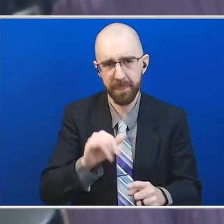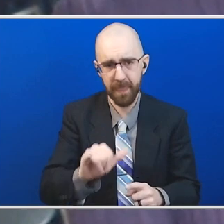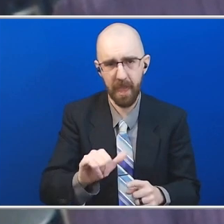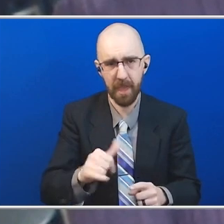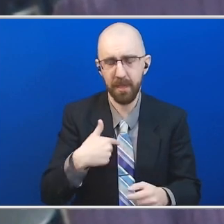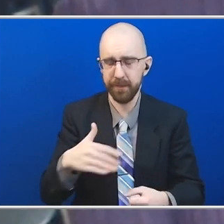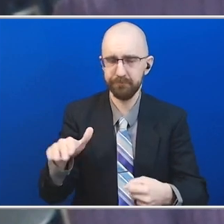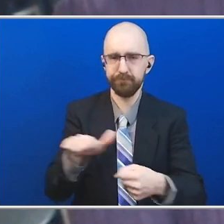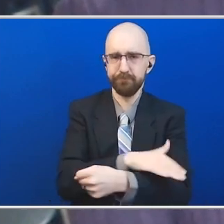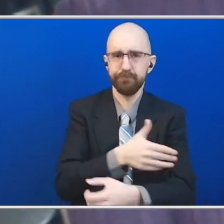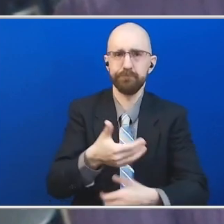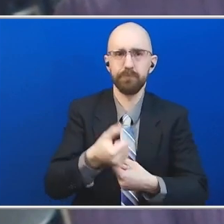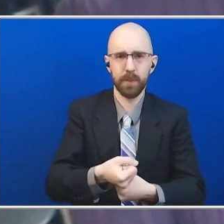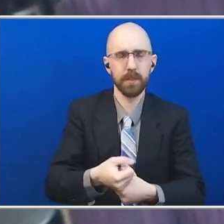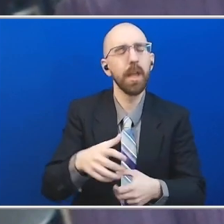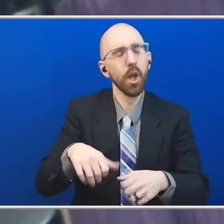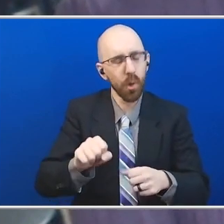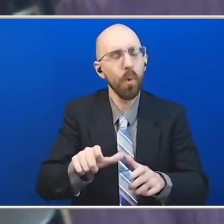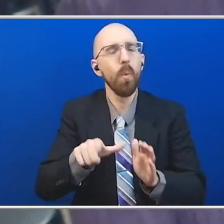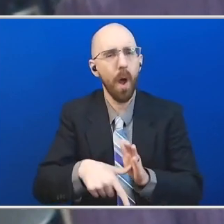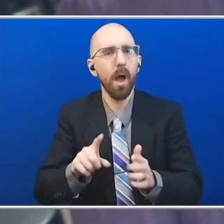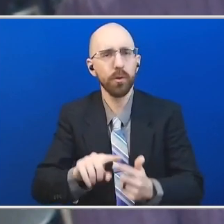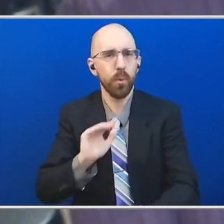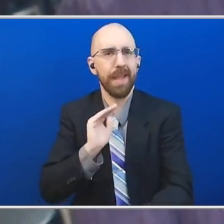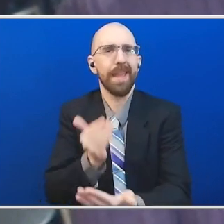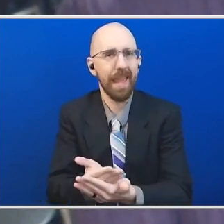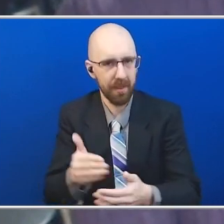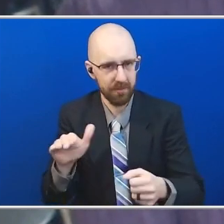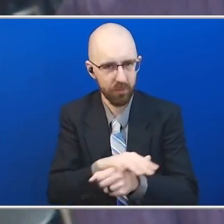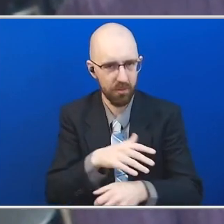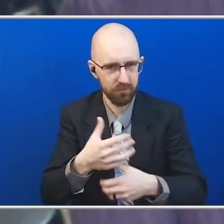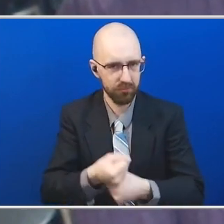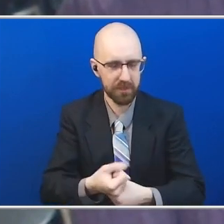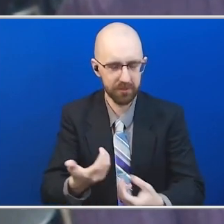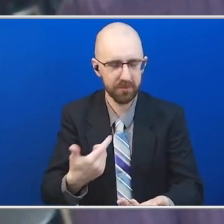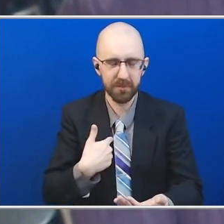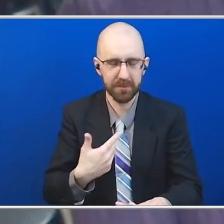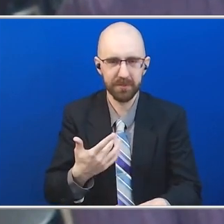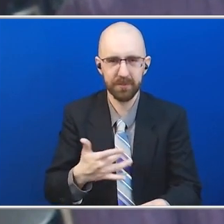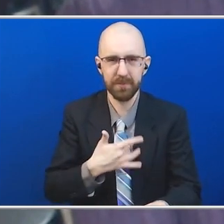took me a while to get there completely, but